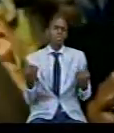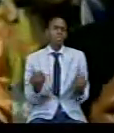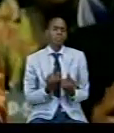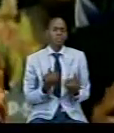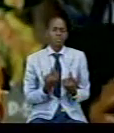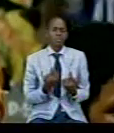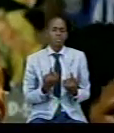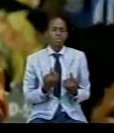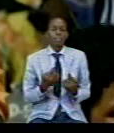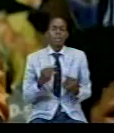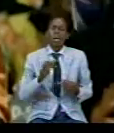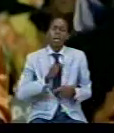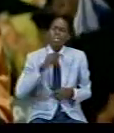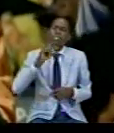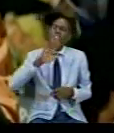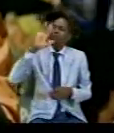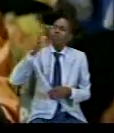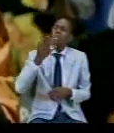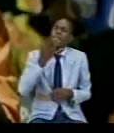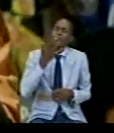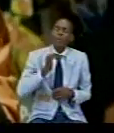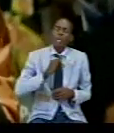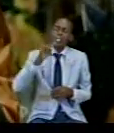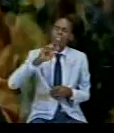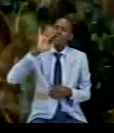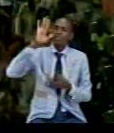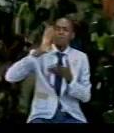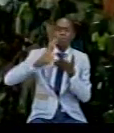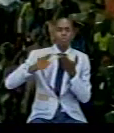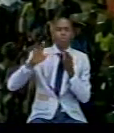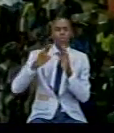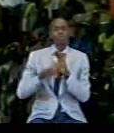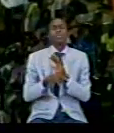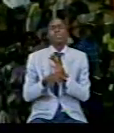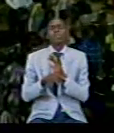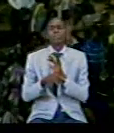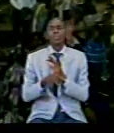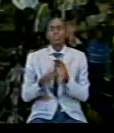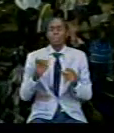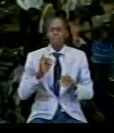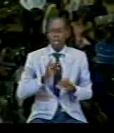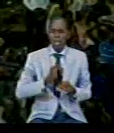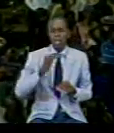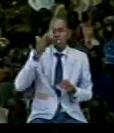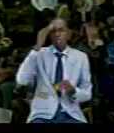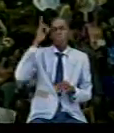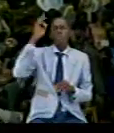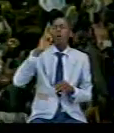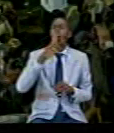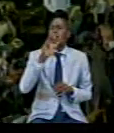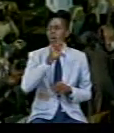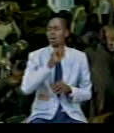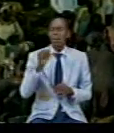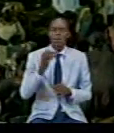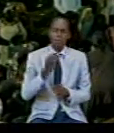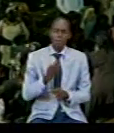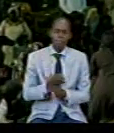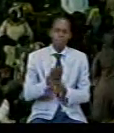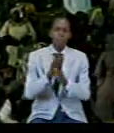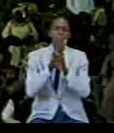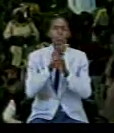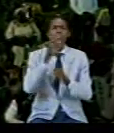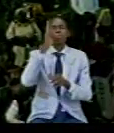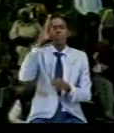favor. I need your forgiveness. Tell the Lord right there. I know you're a faithful God. You don't want me